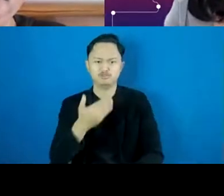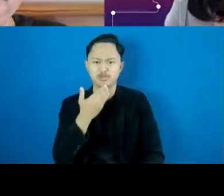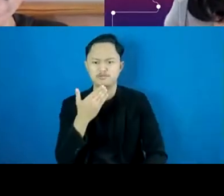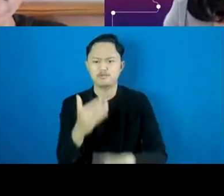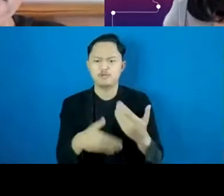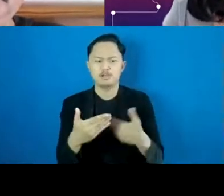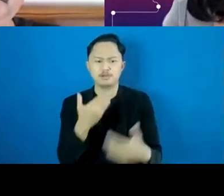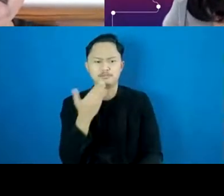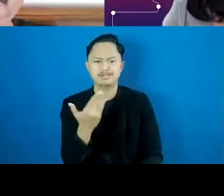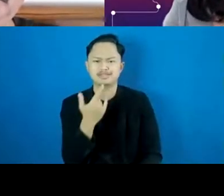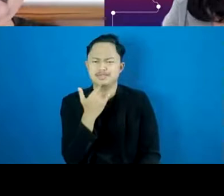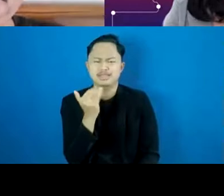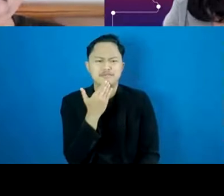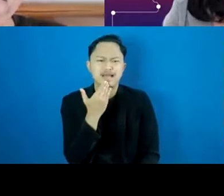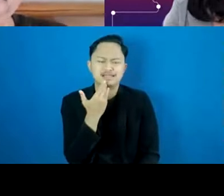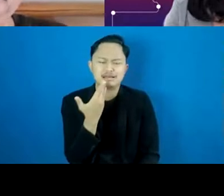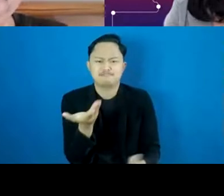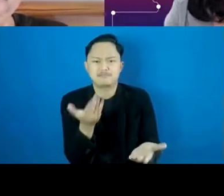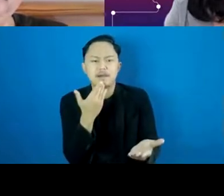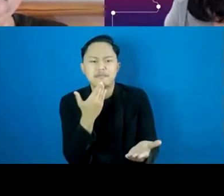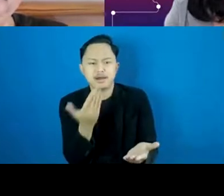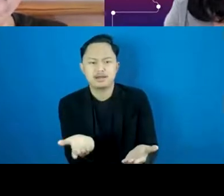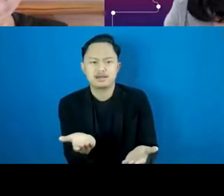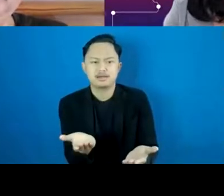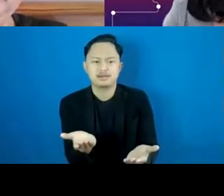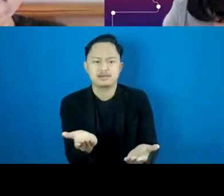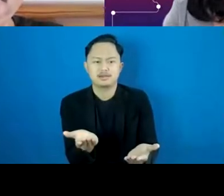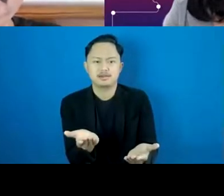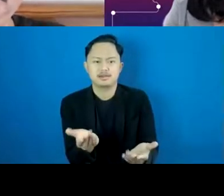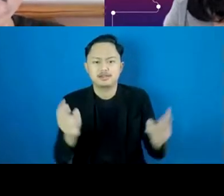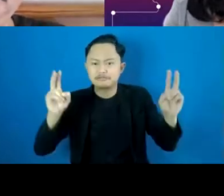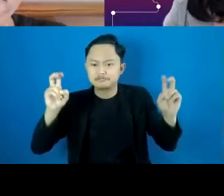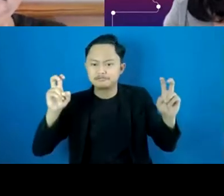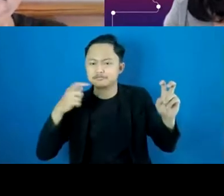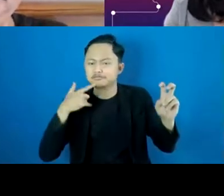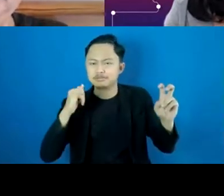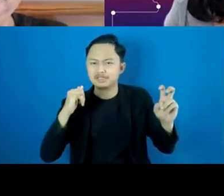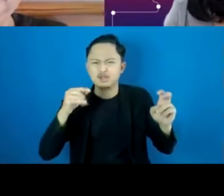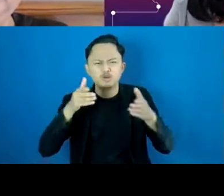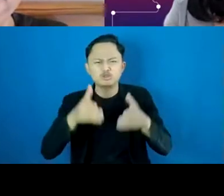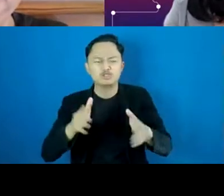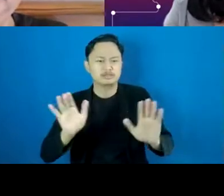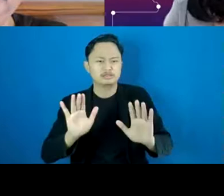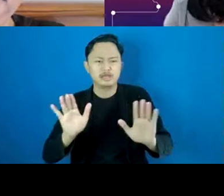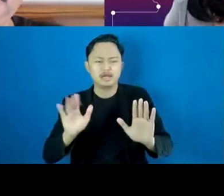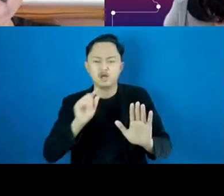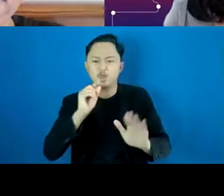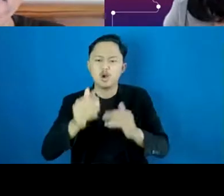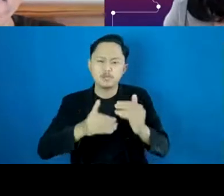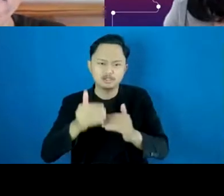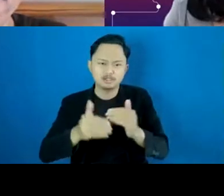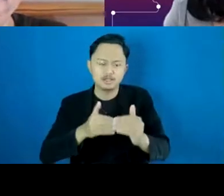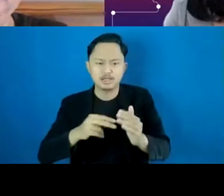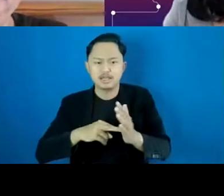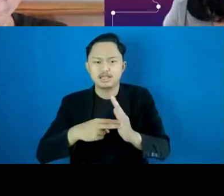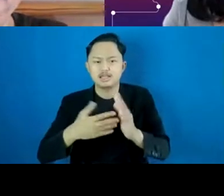It is very simple, very easy. There is no rocket science involved in electric buses, at least when it comes to operations. So these